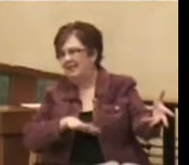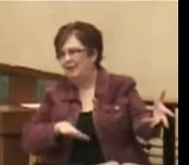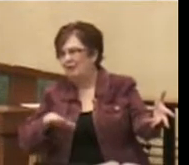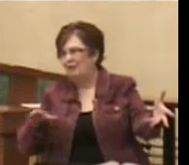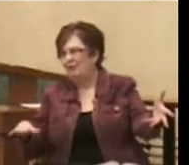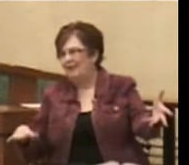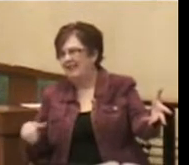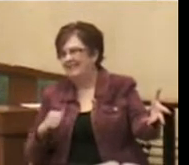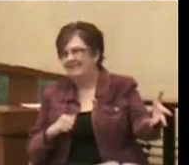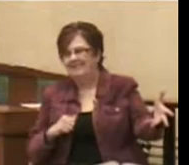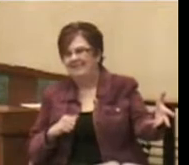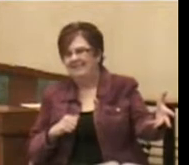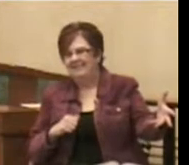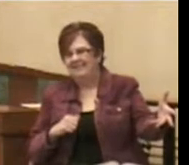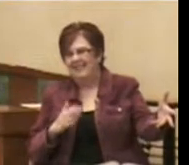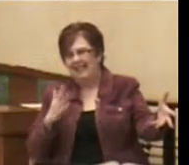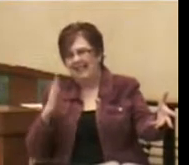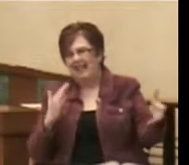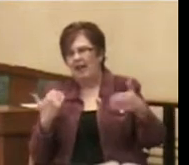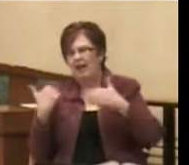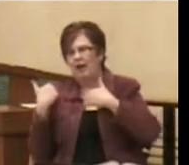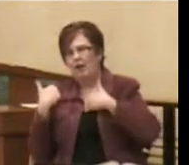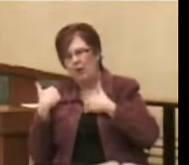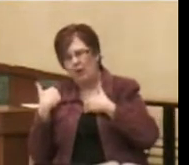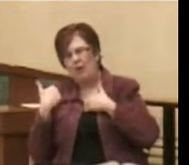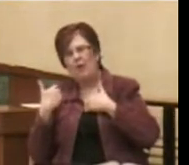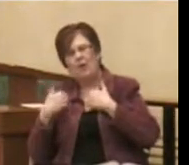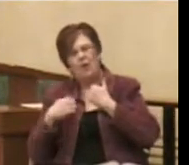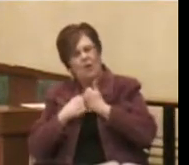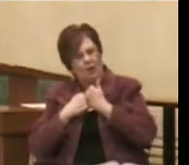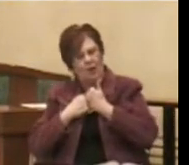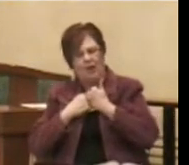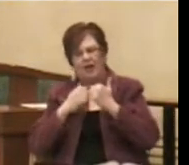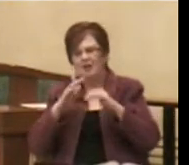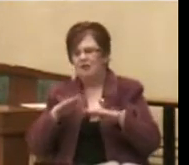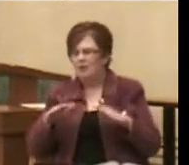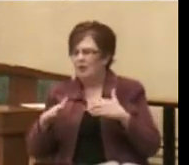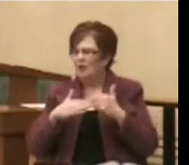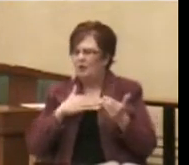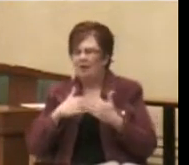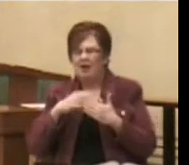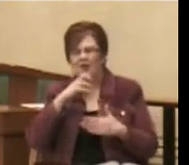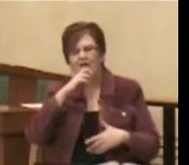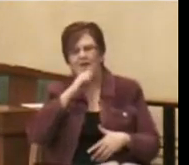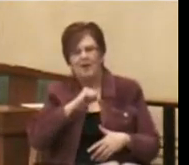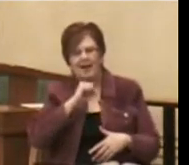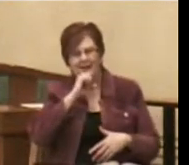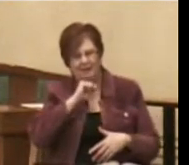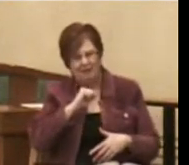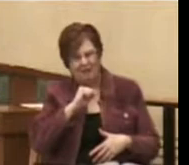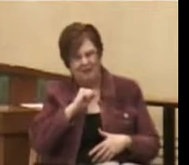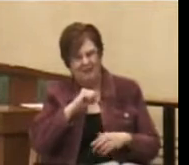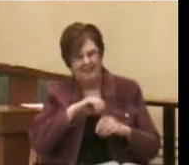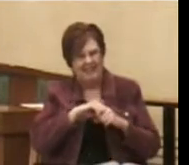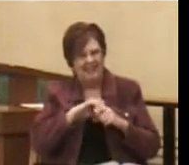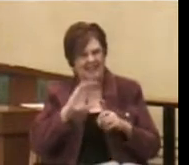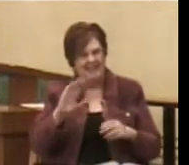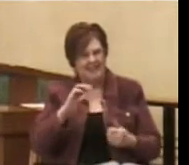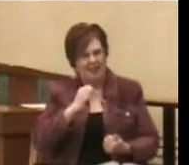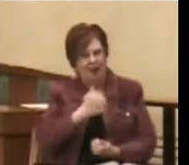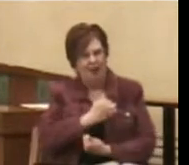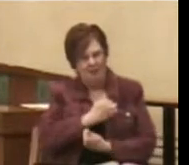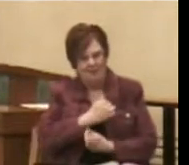children. God bears those children no matter their age. In his mighty